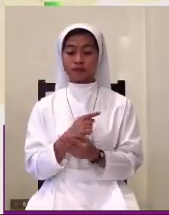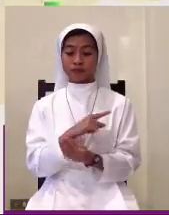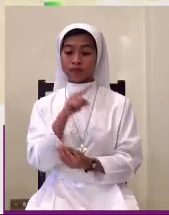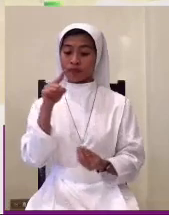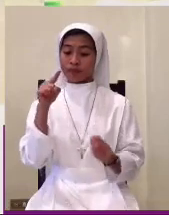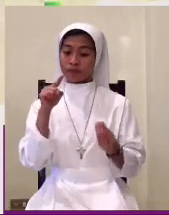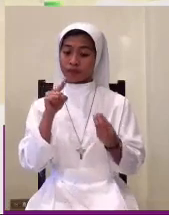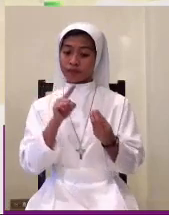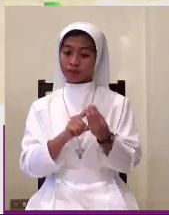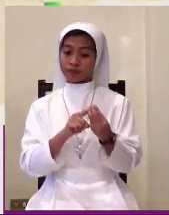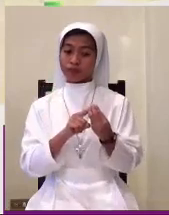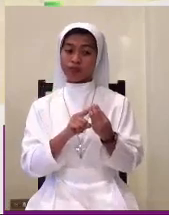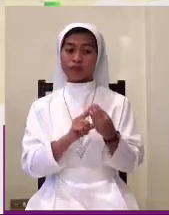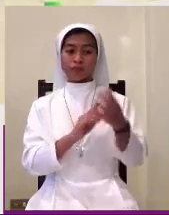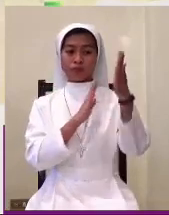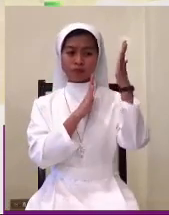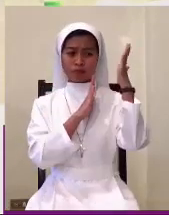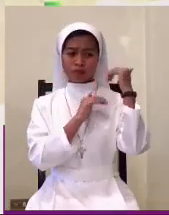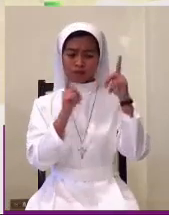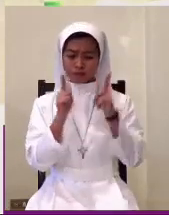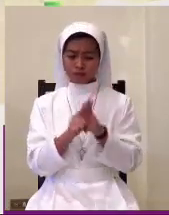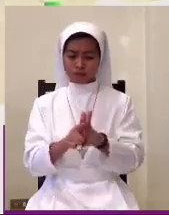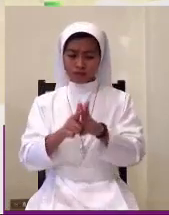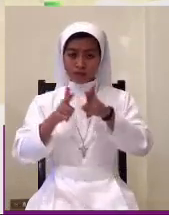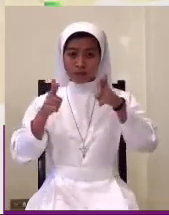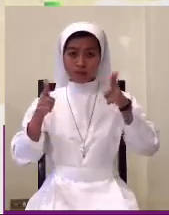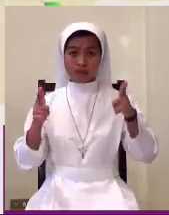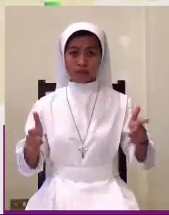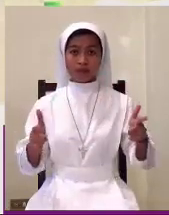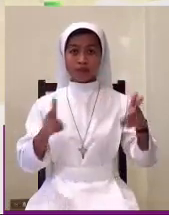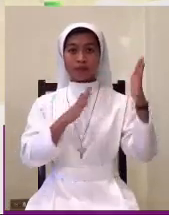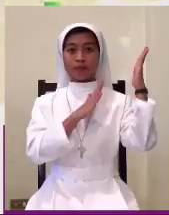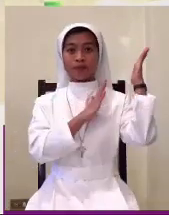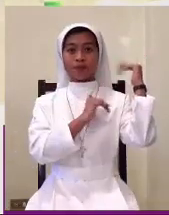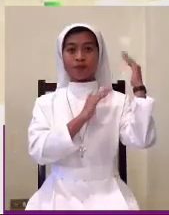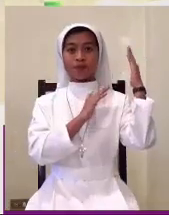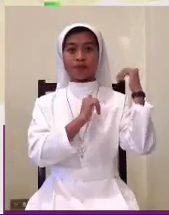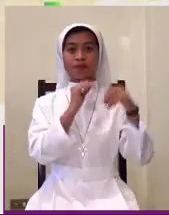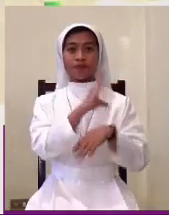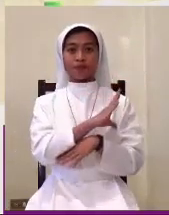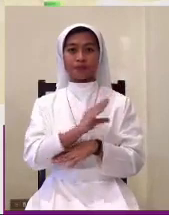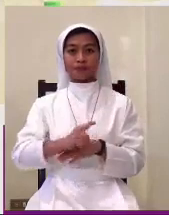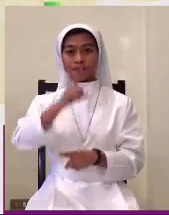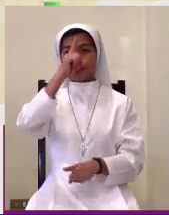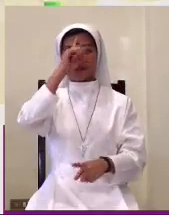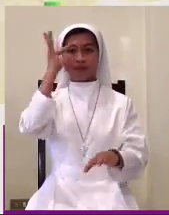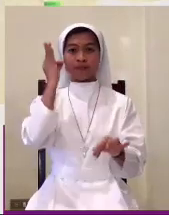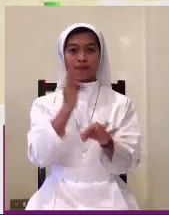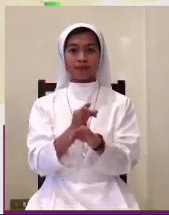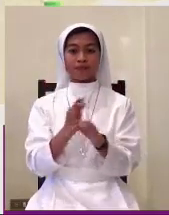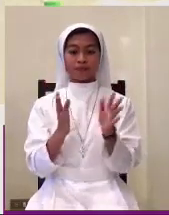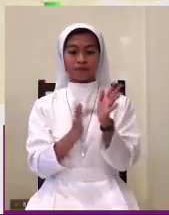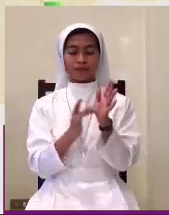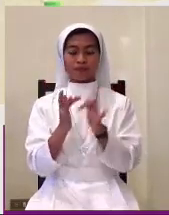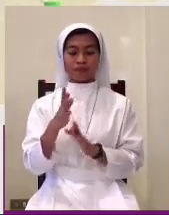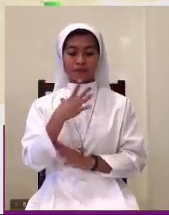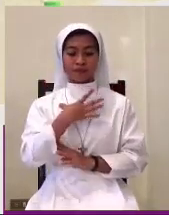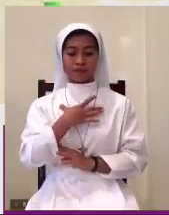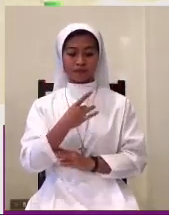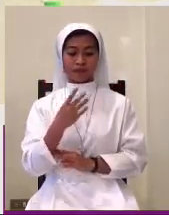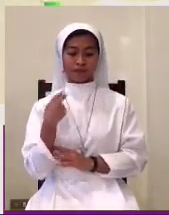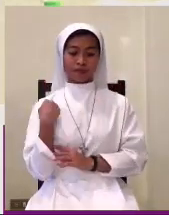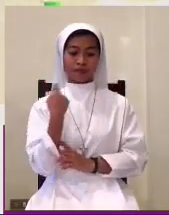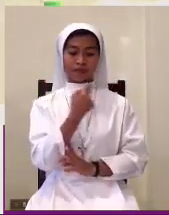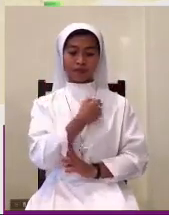tremendous hope, the tremendous faith that Jesus wants us to experience. But